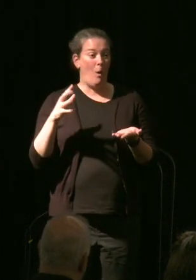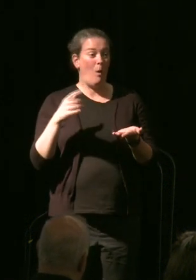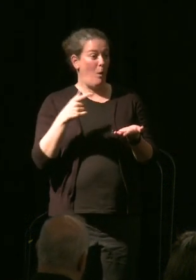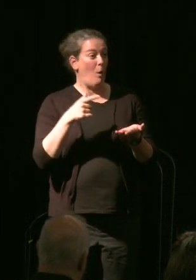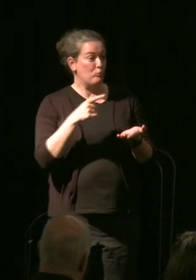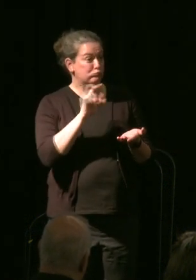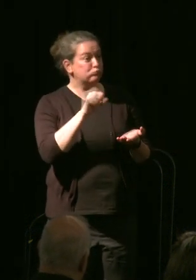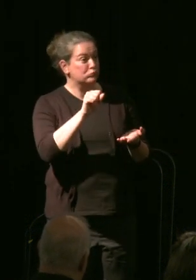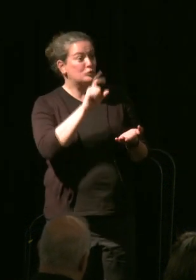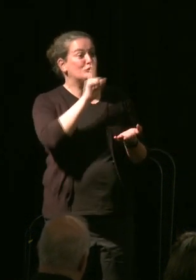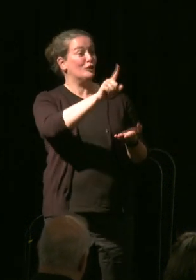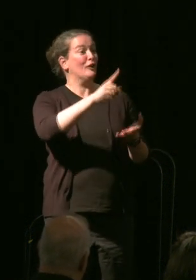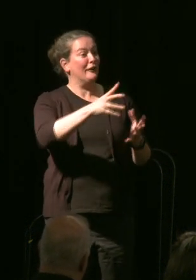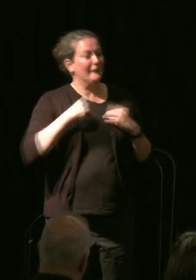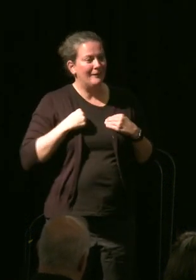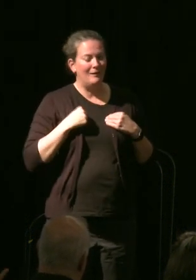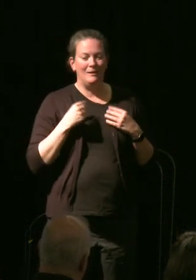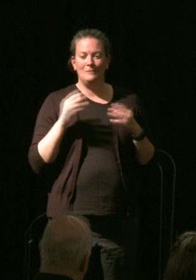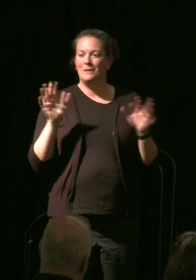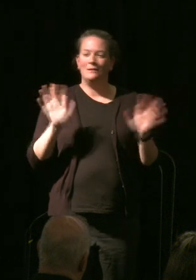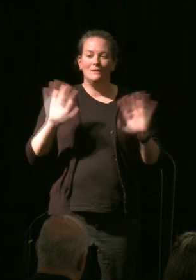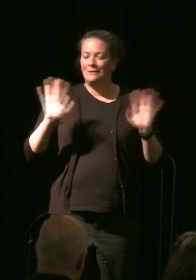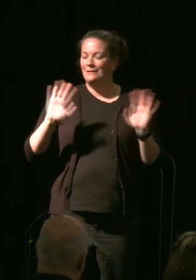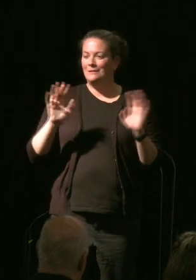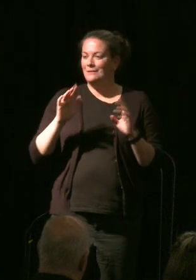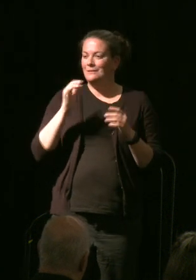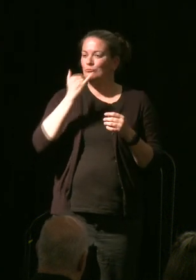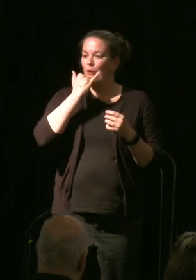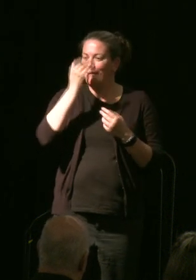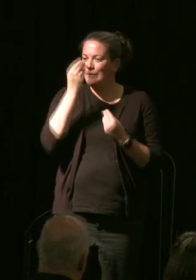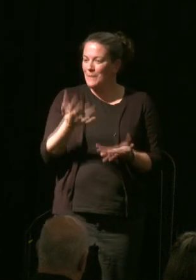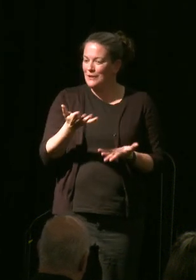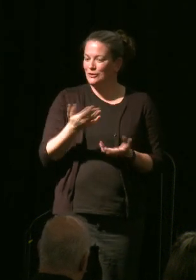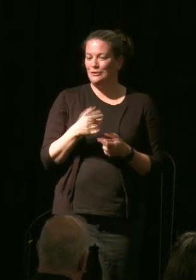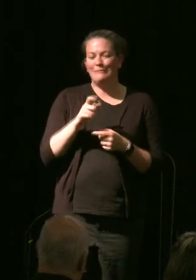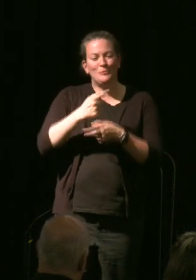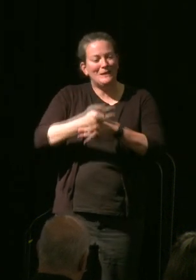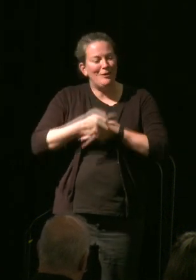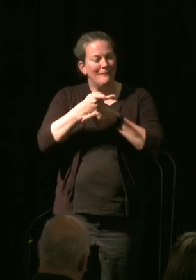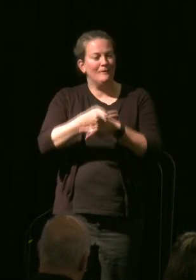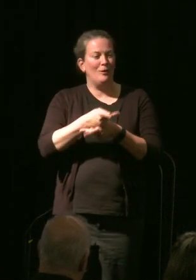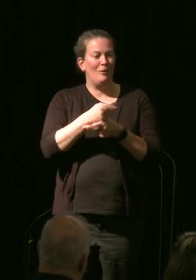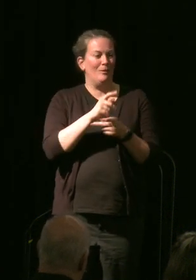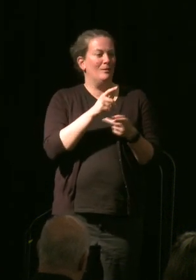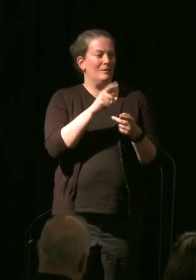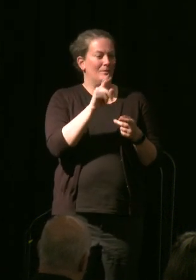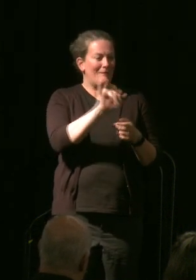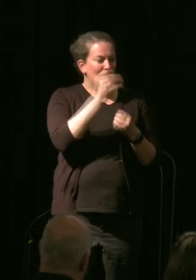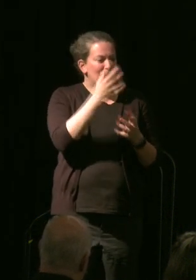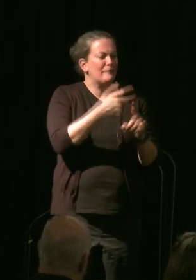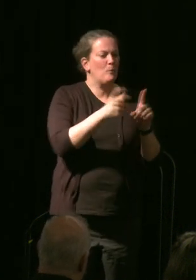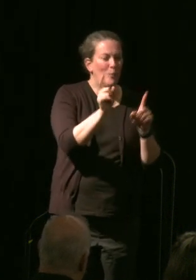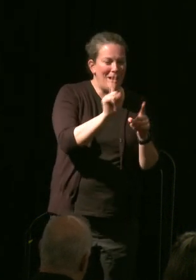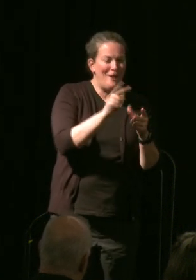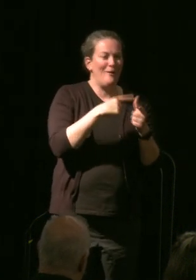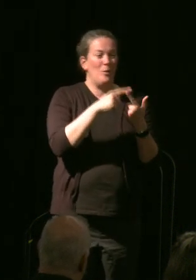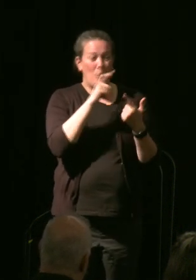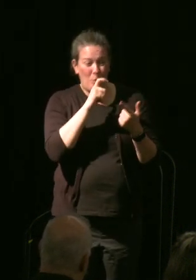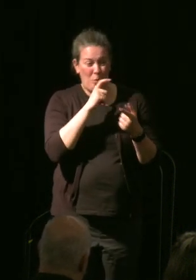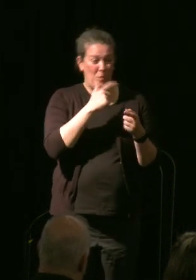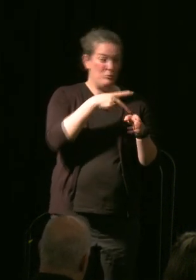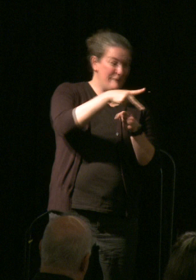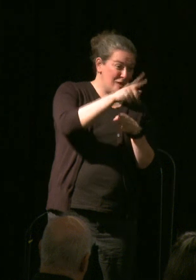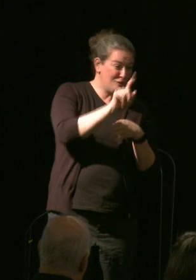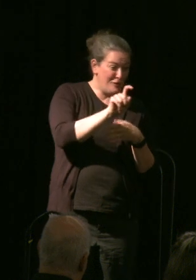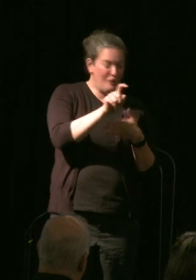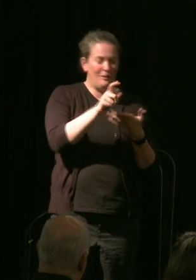so we know that we have to be a bit more careful about how information is spread and shared.